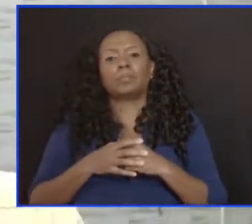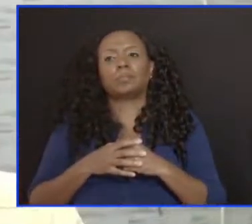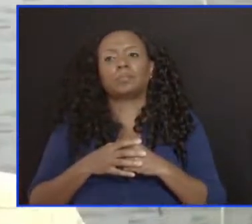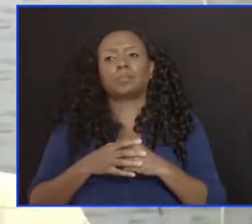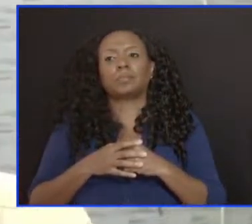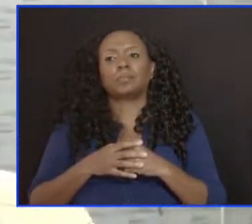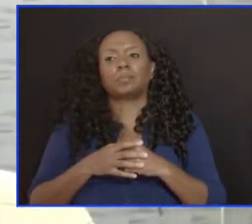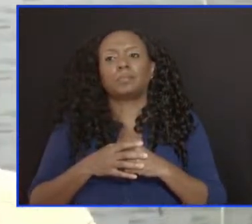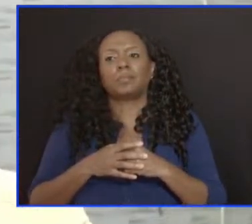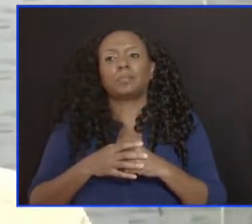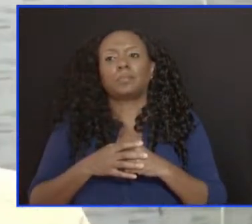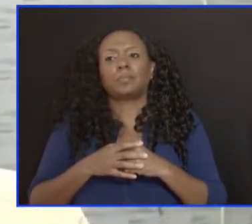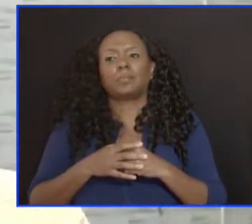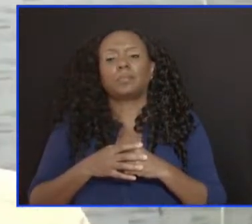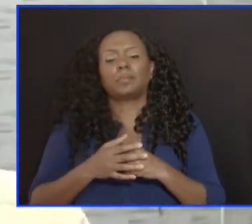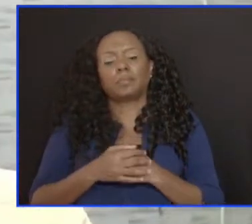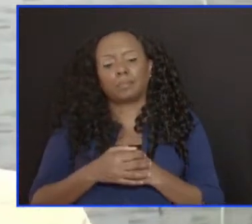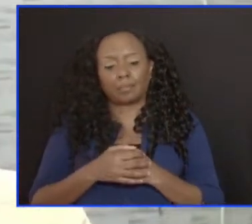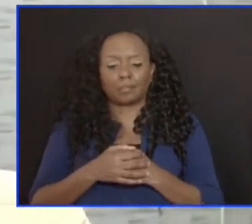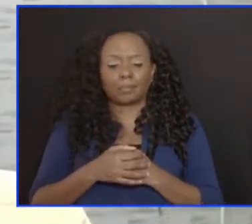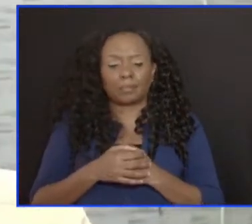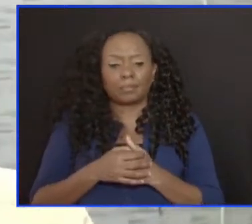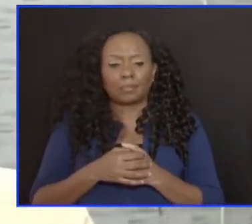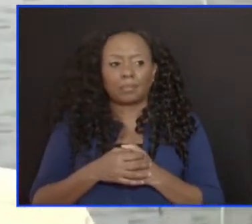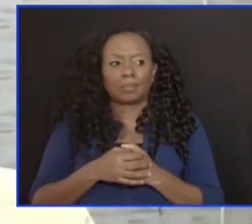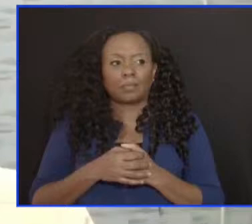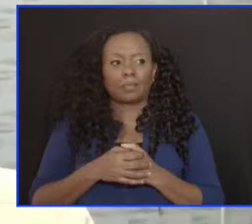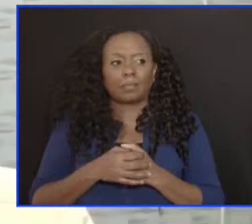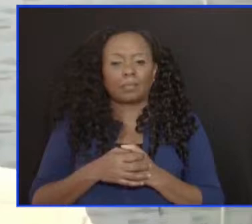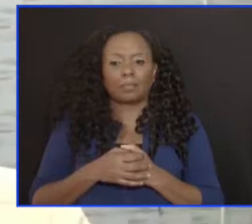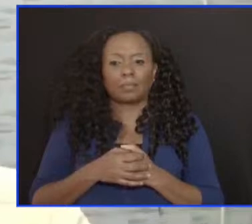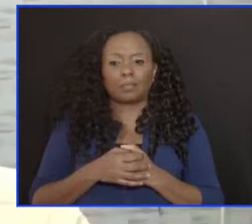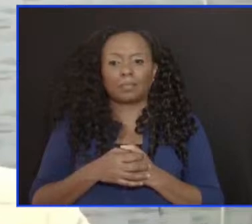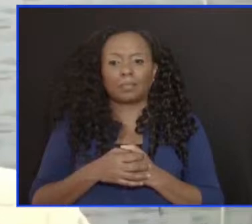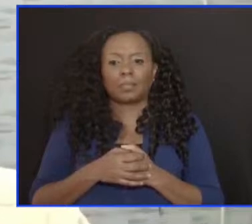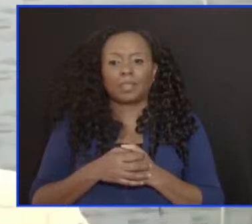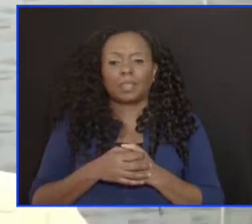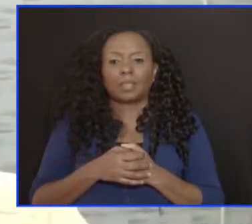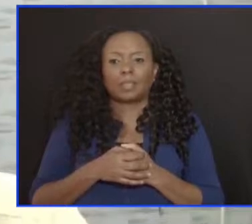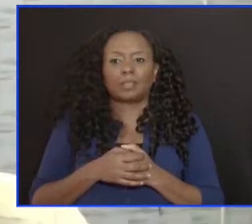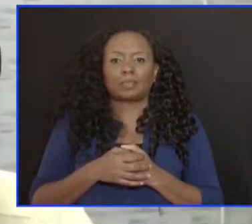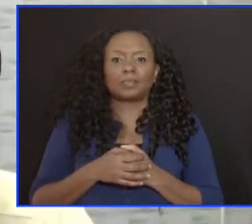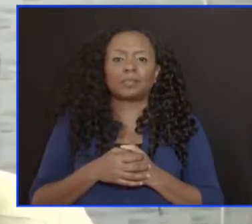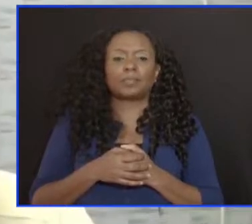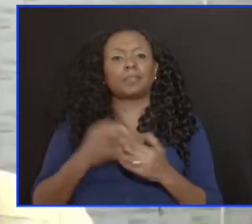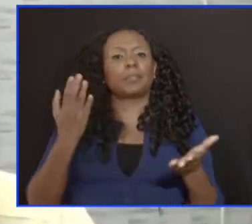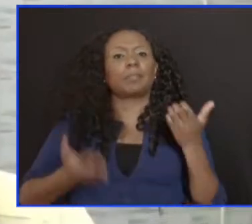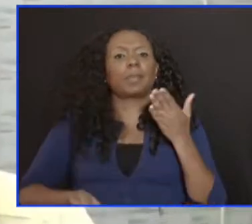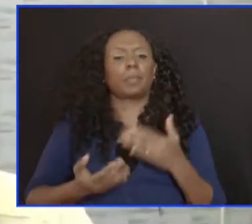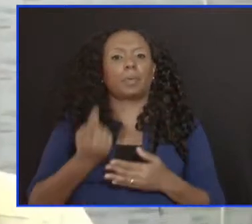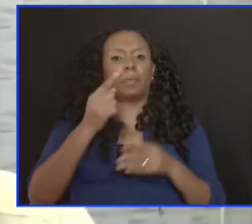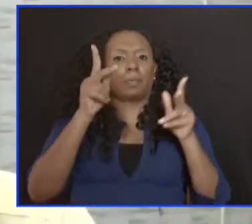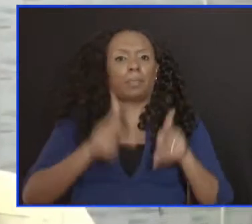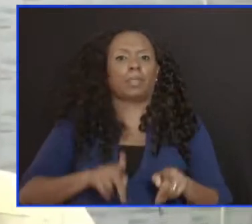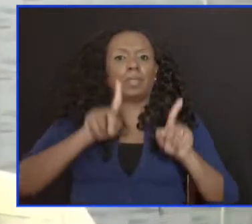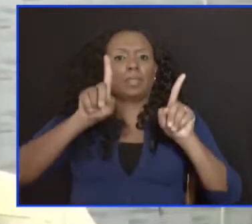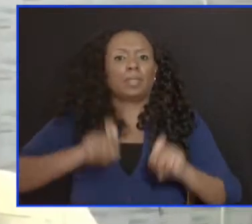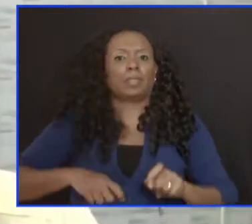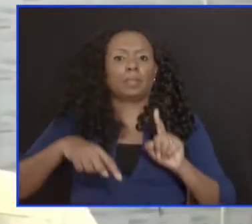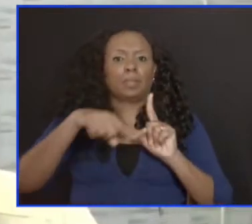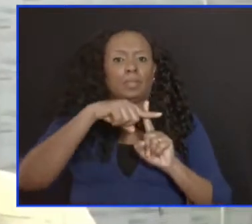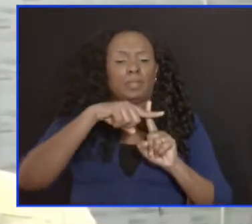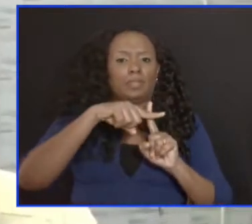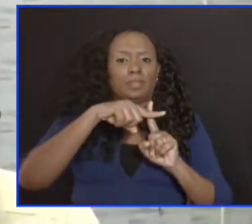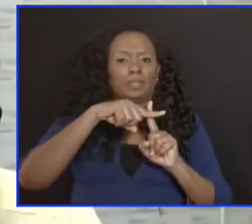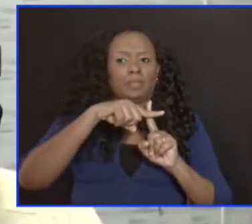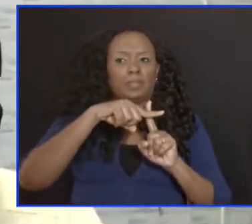contact is made, or you are said to be in an area where someone has tested positive, and then now you're saying you don't